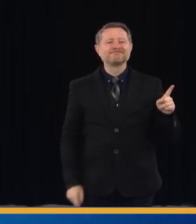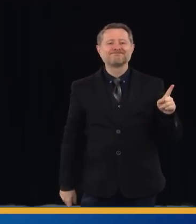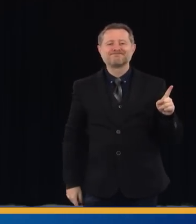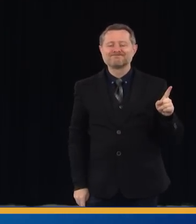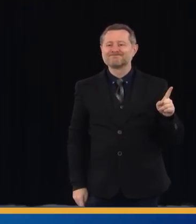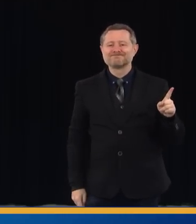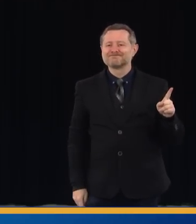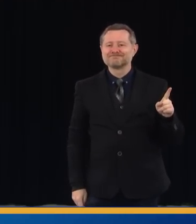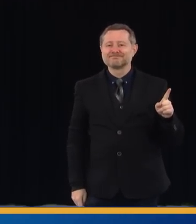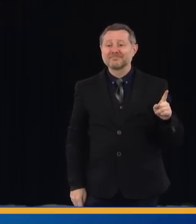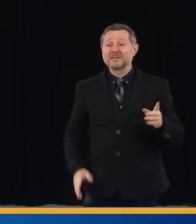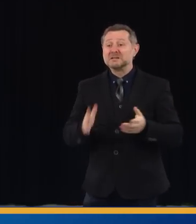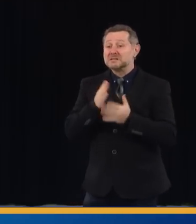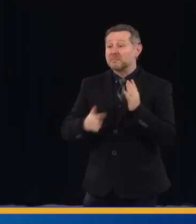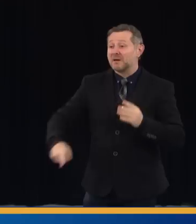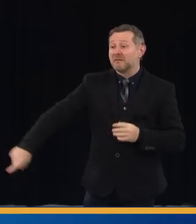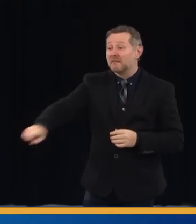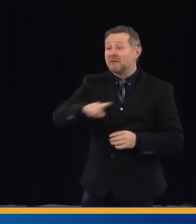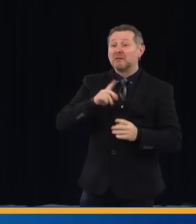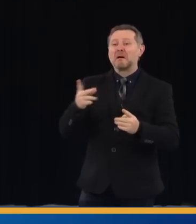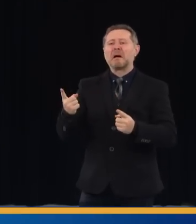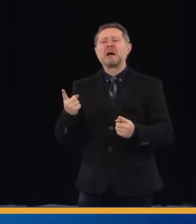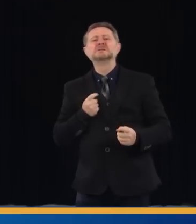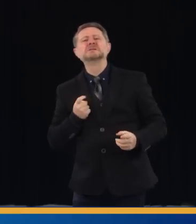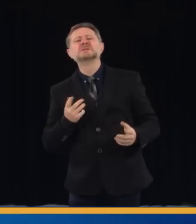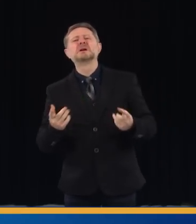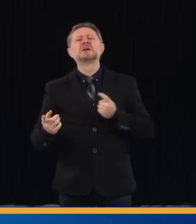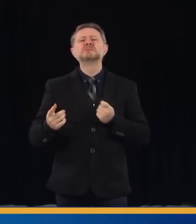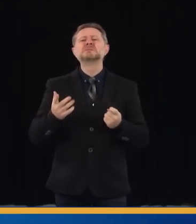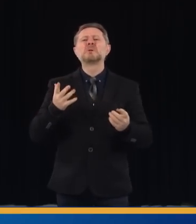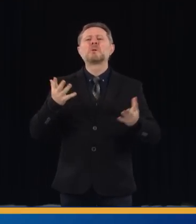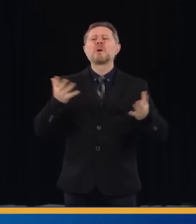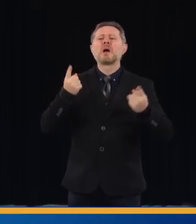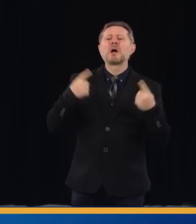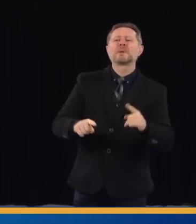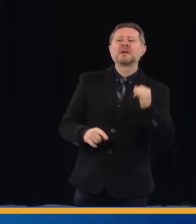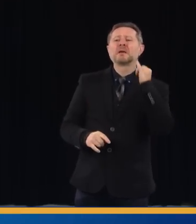People ask, well, what's going to happen? And Dr. Fauci